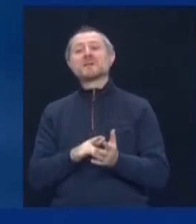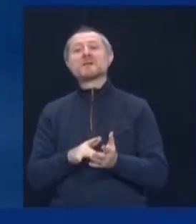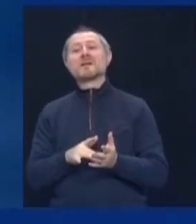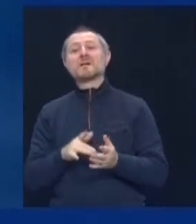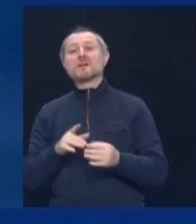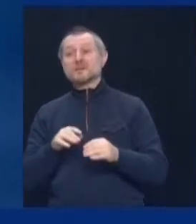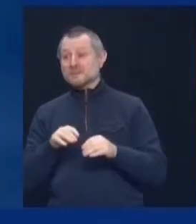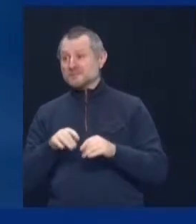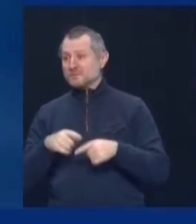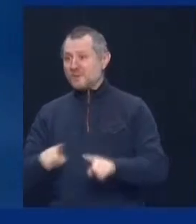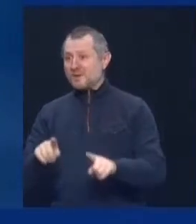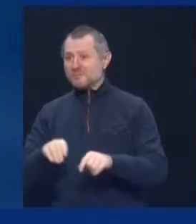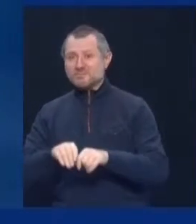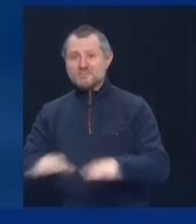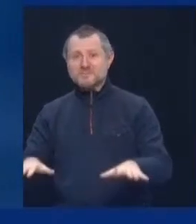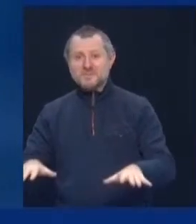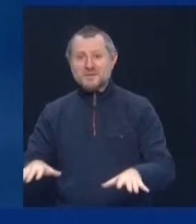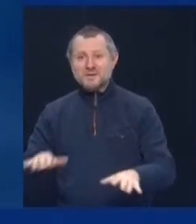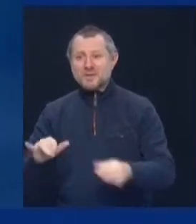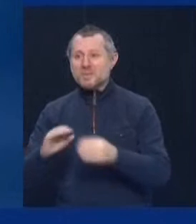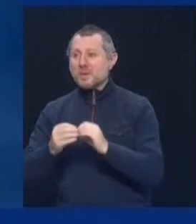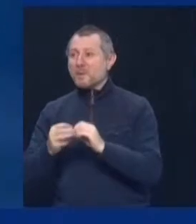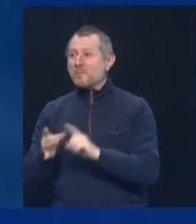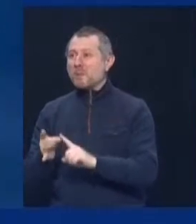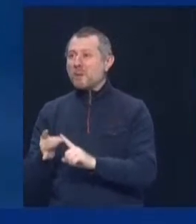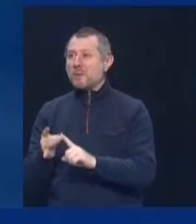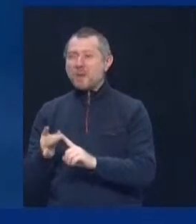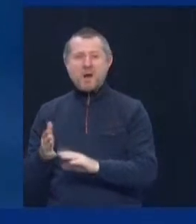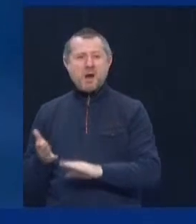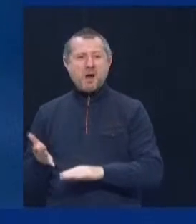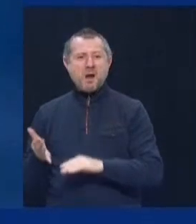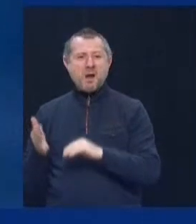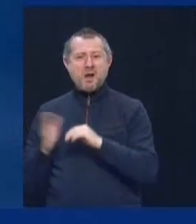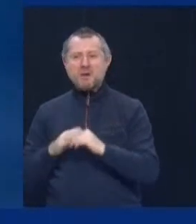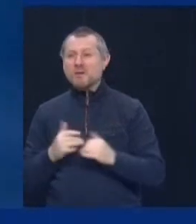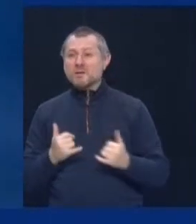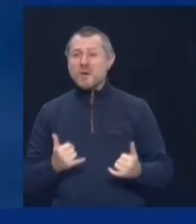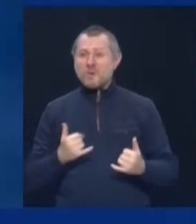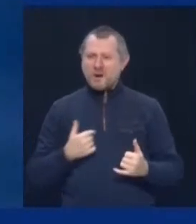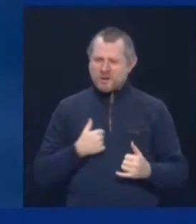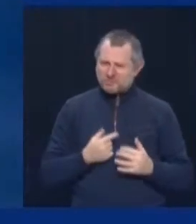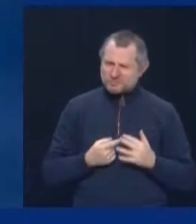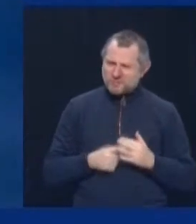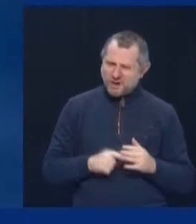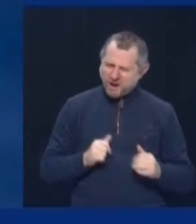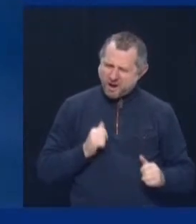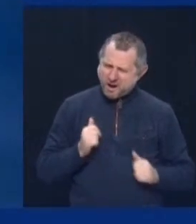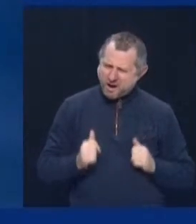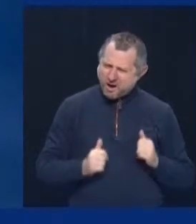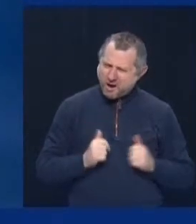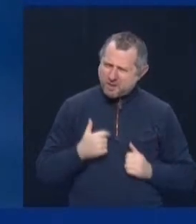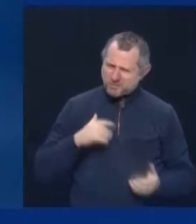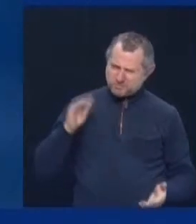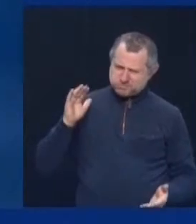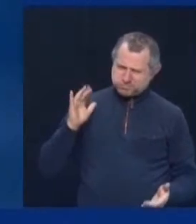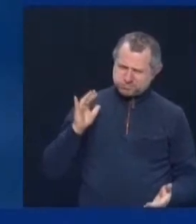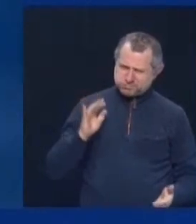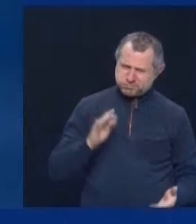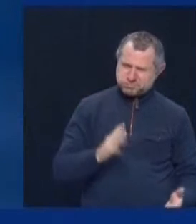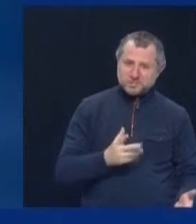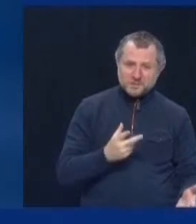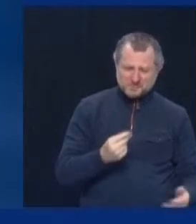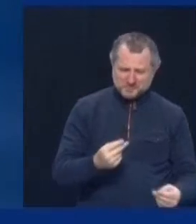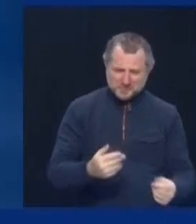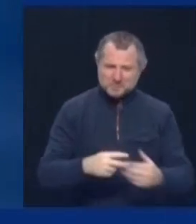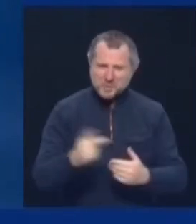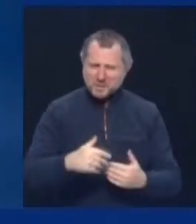spiking, when we're just about to start this ambitious vaccination program, where I need